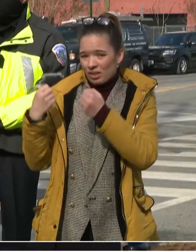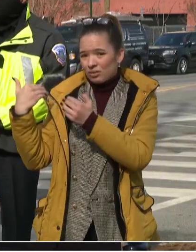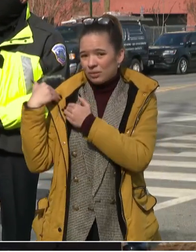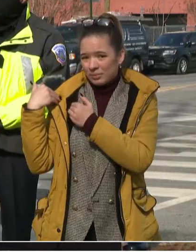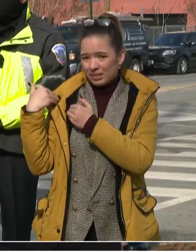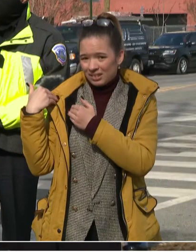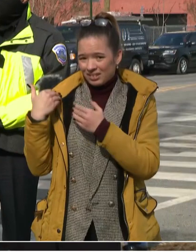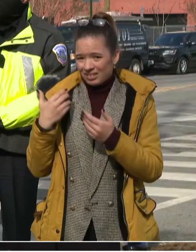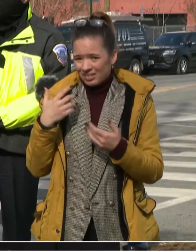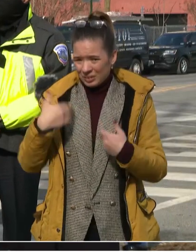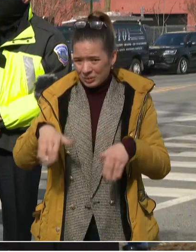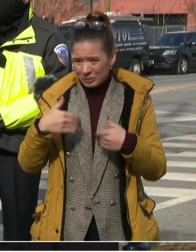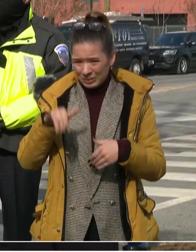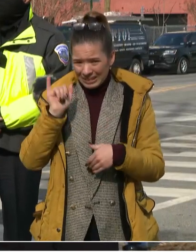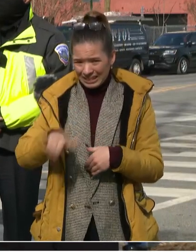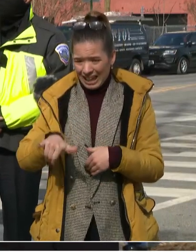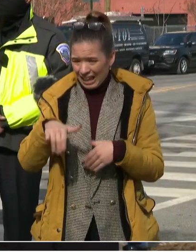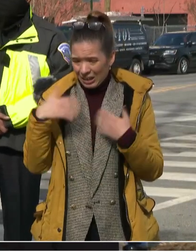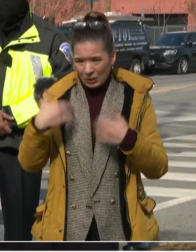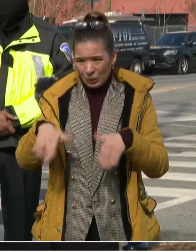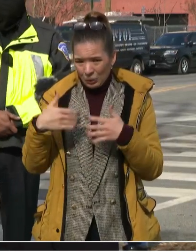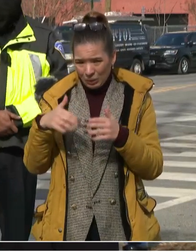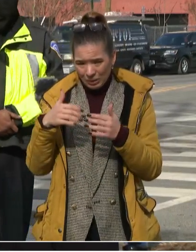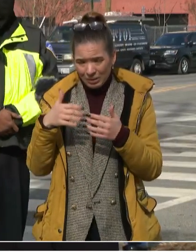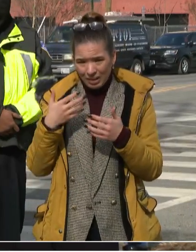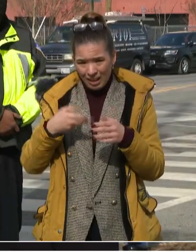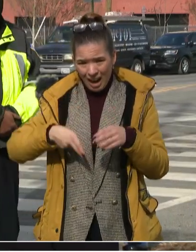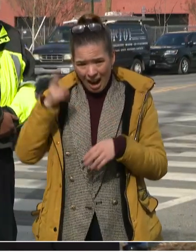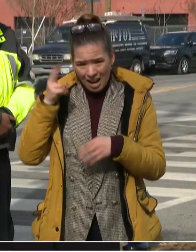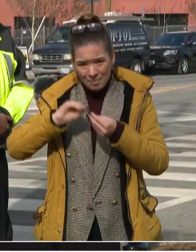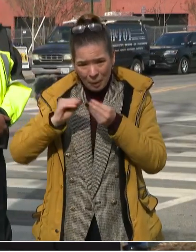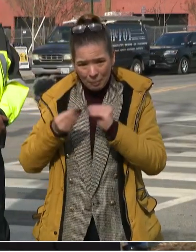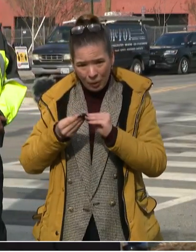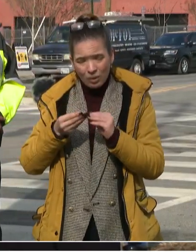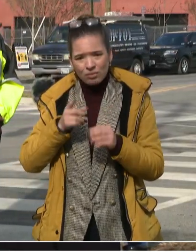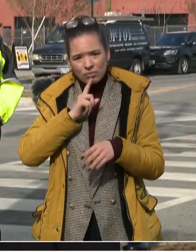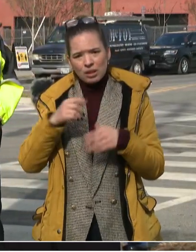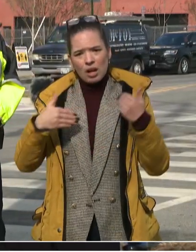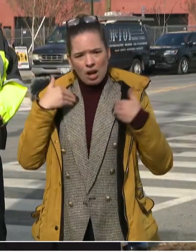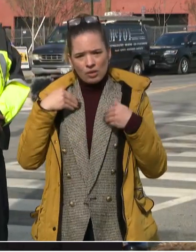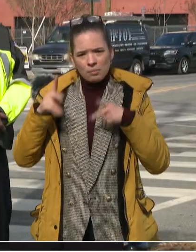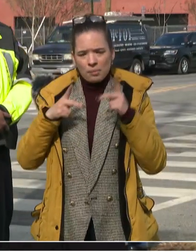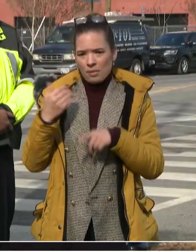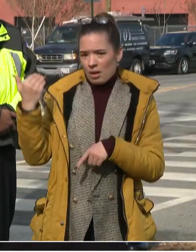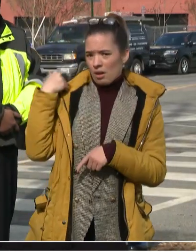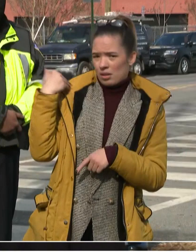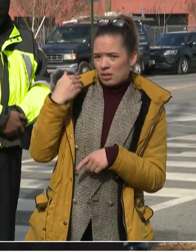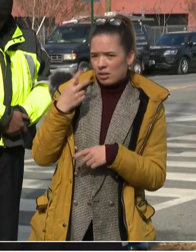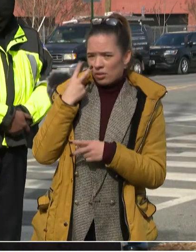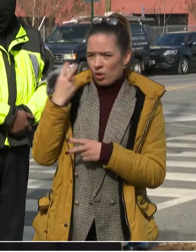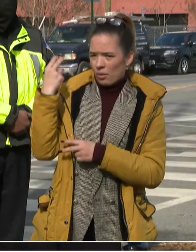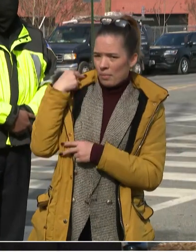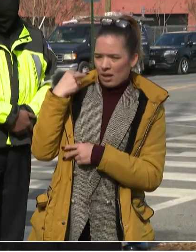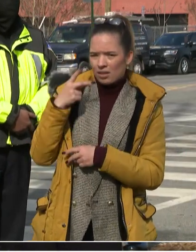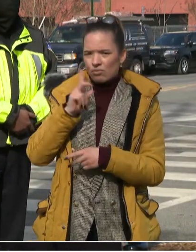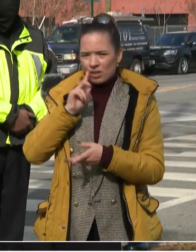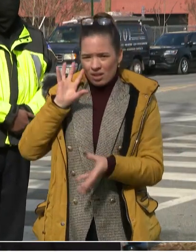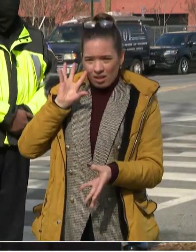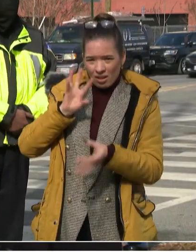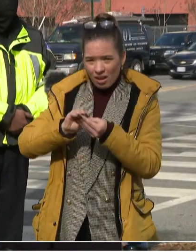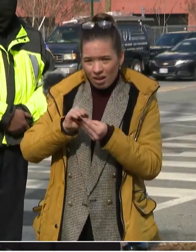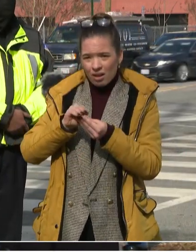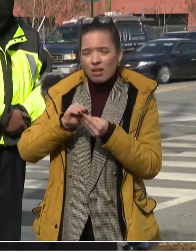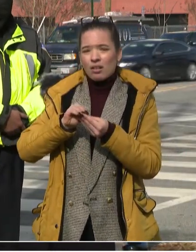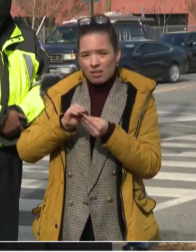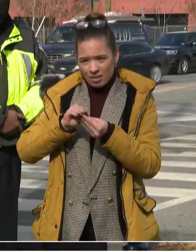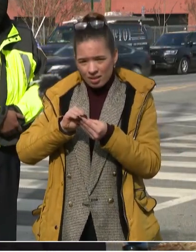everybody. There are instances where there have been young people, as we look back over the case of, or look back over the last couple of years, some